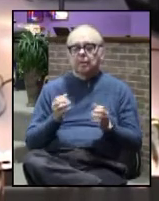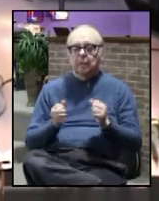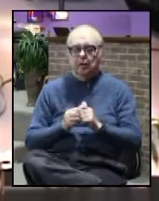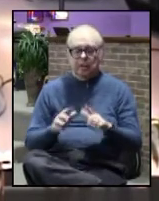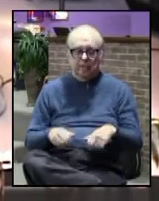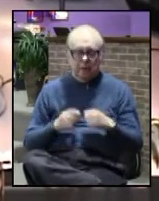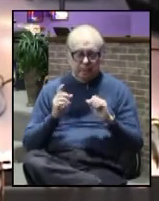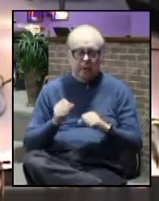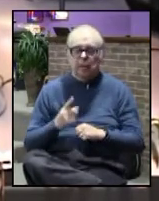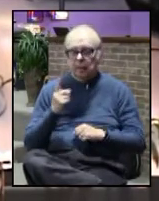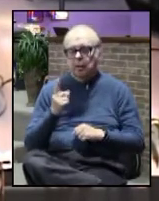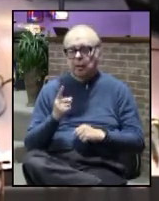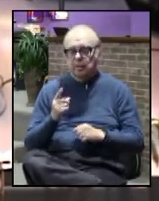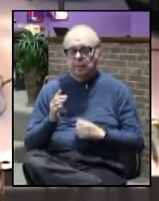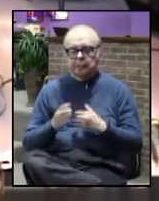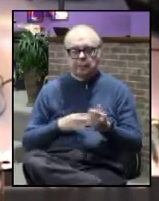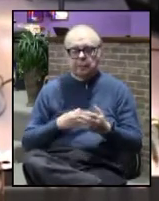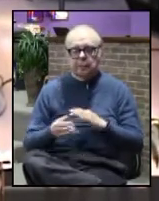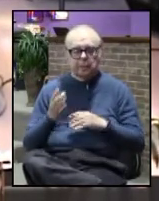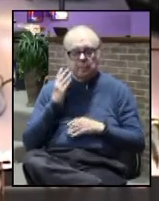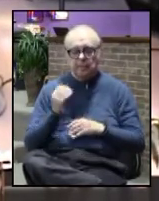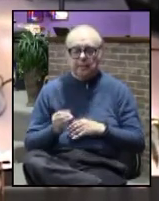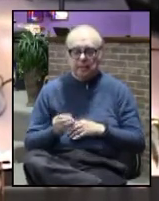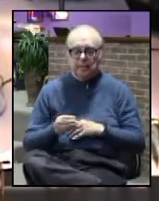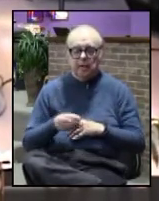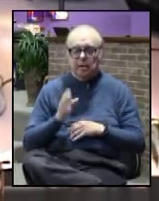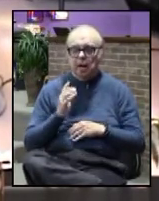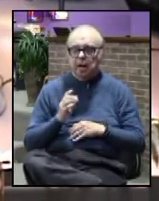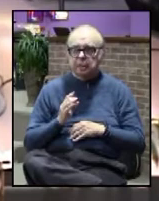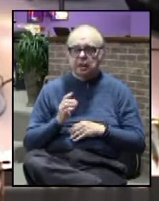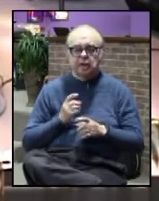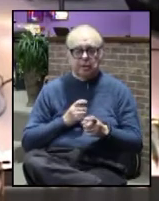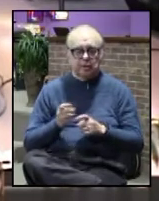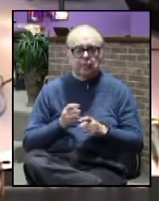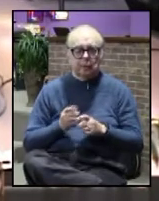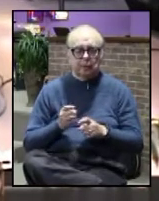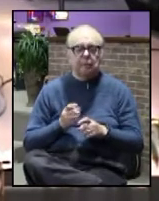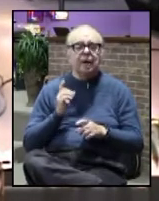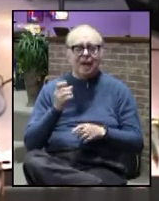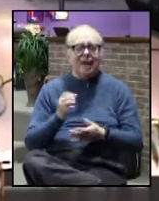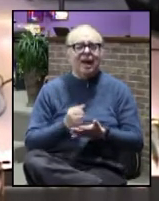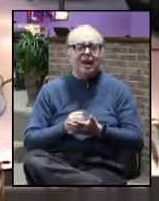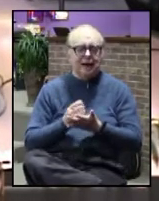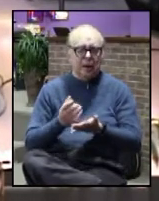life you need to understand that whatever you're going through, God can take you over it if he wants to.